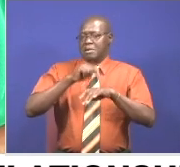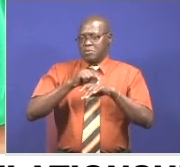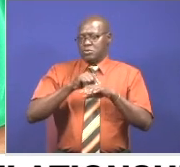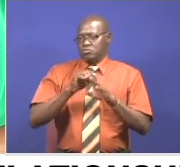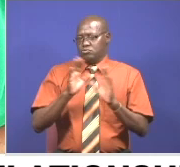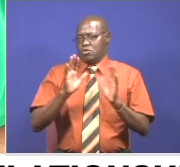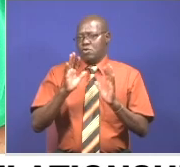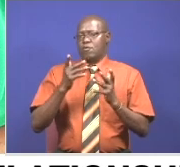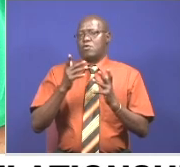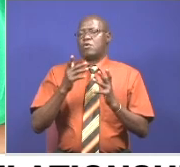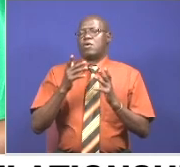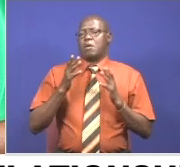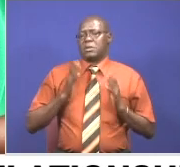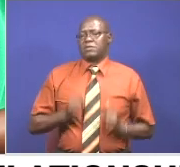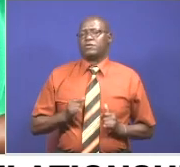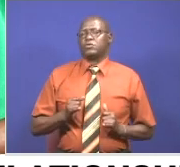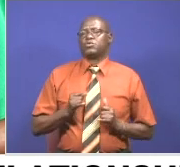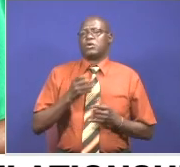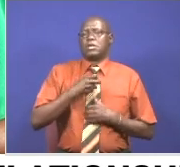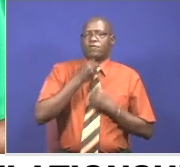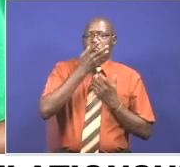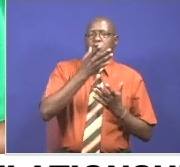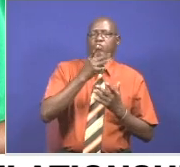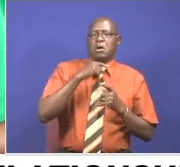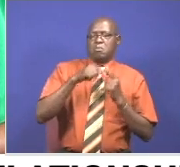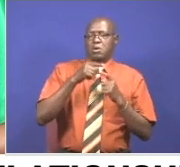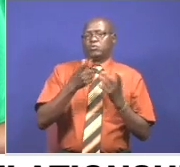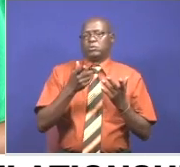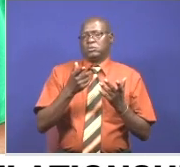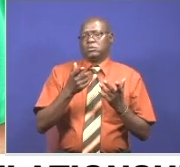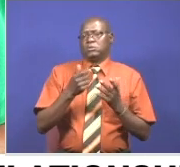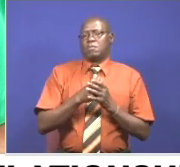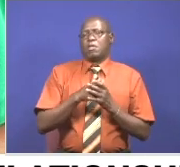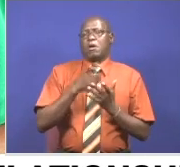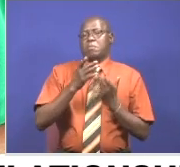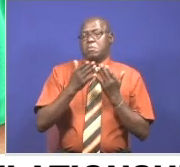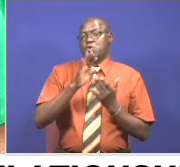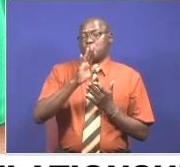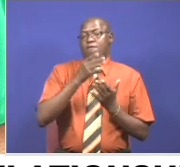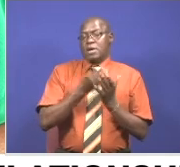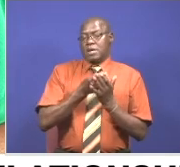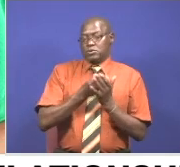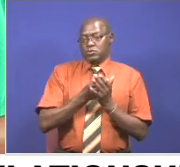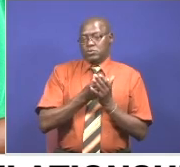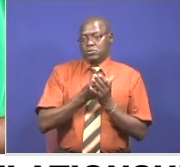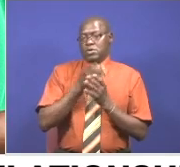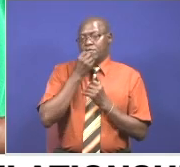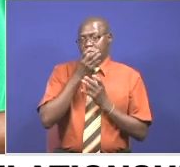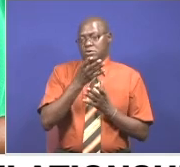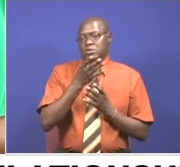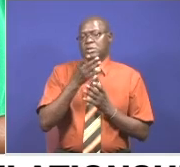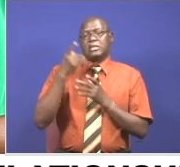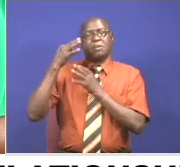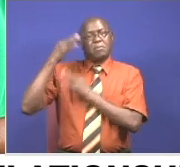able to reveal the information. So the information that you want to reveal, especially your financial information, depends on the